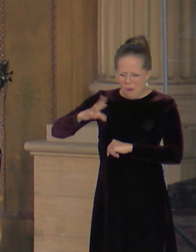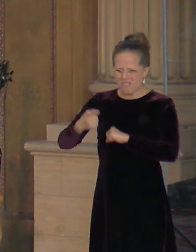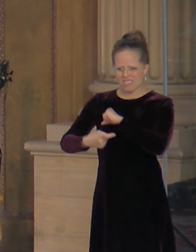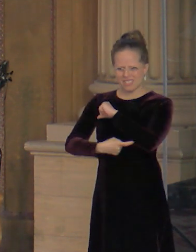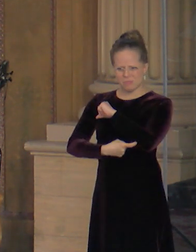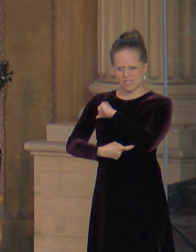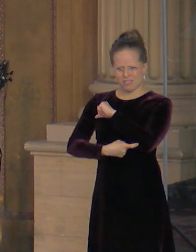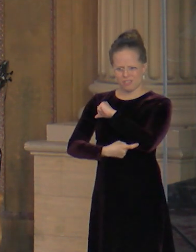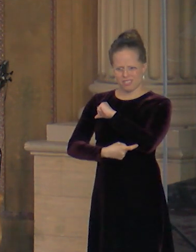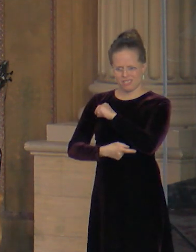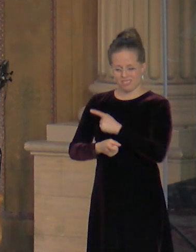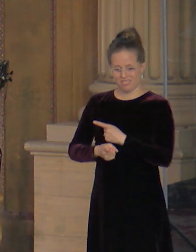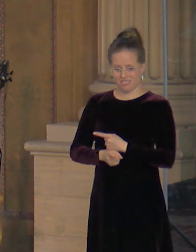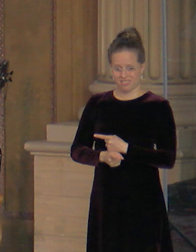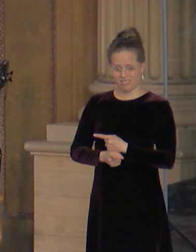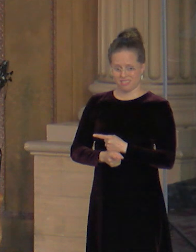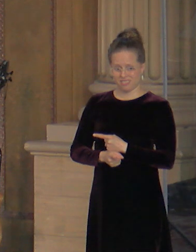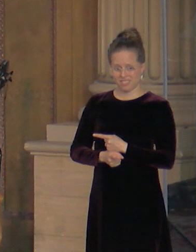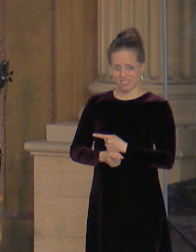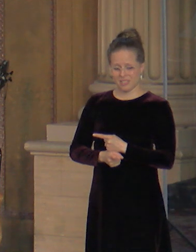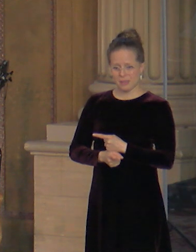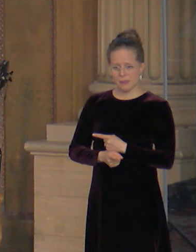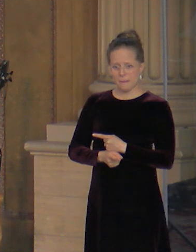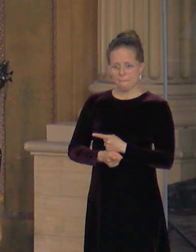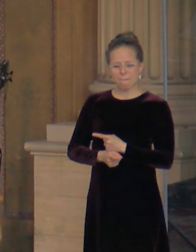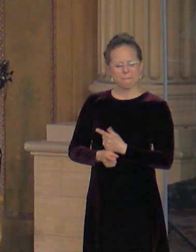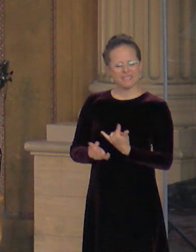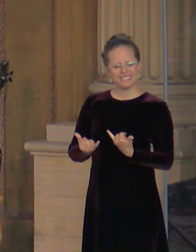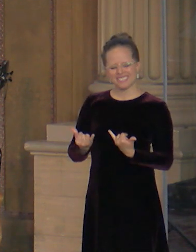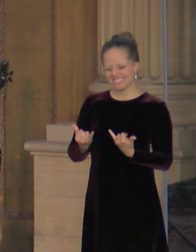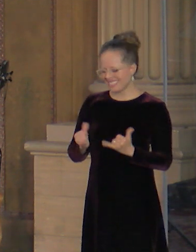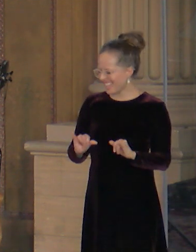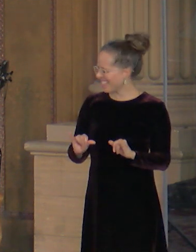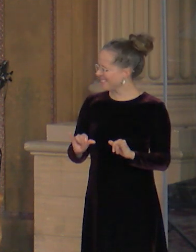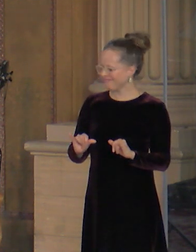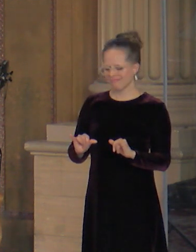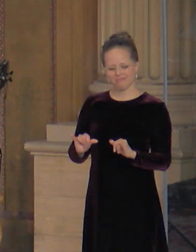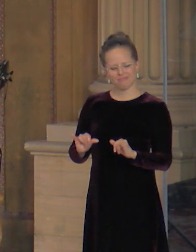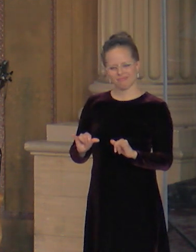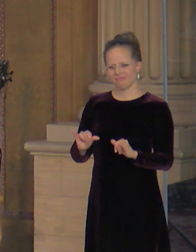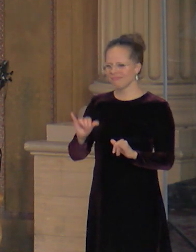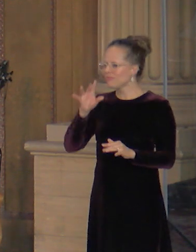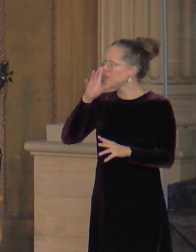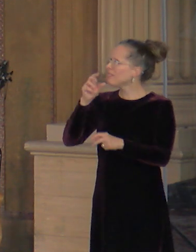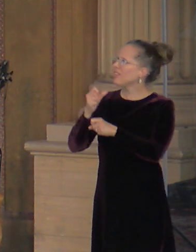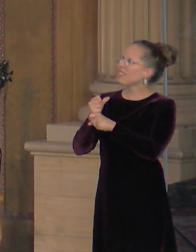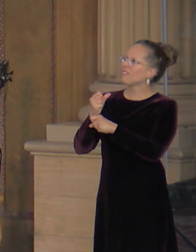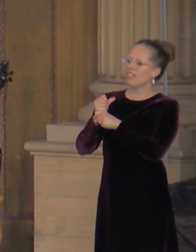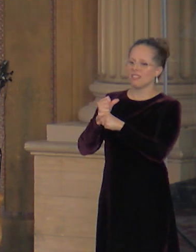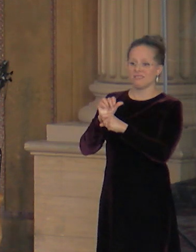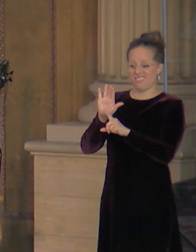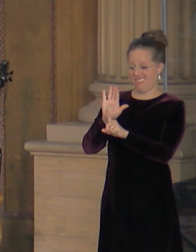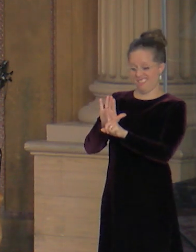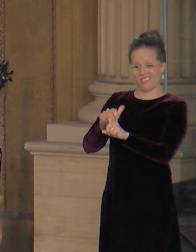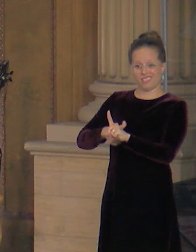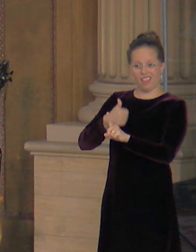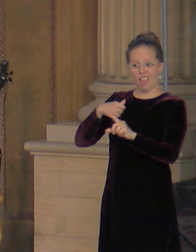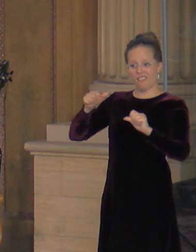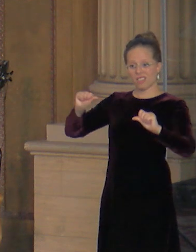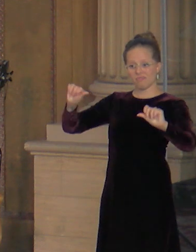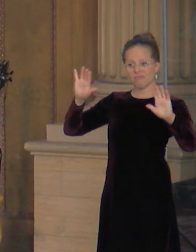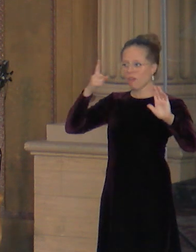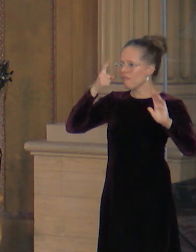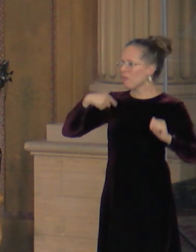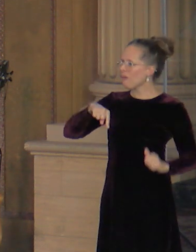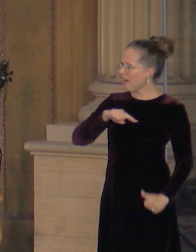but still he was faithful and he gave his life for us and then